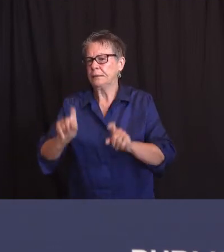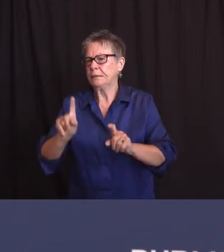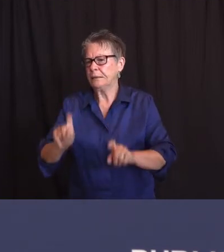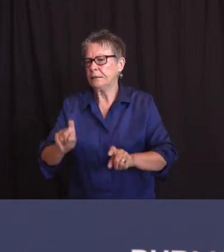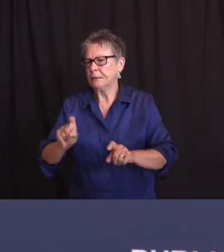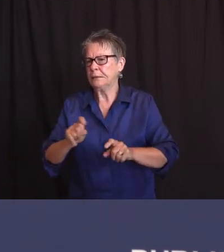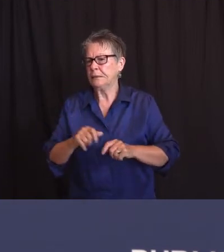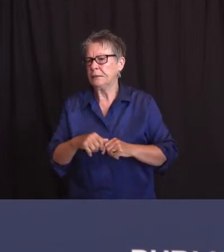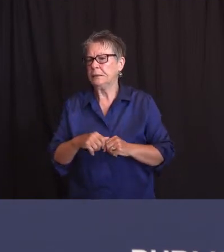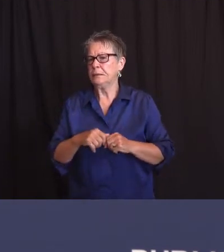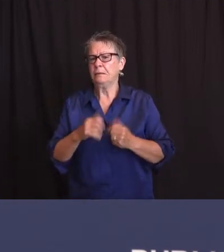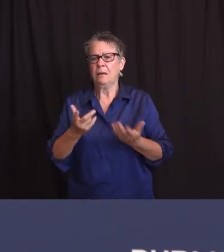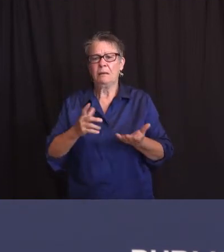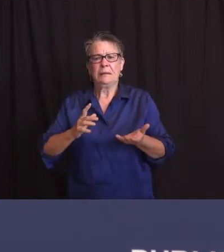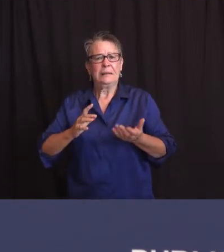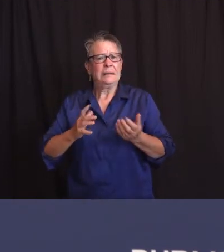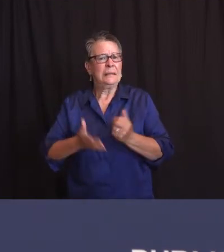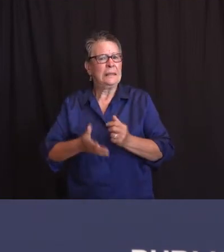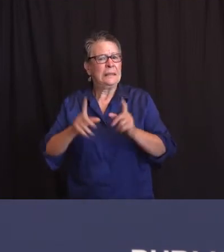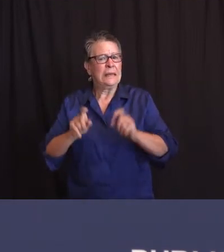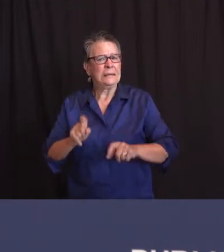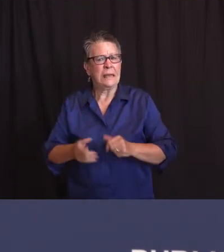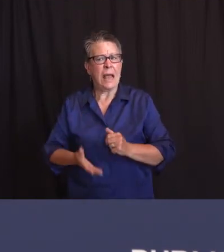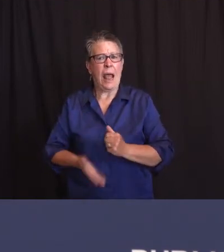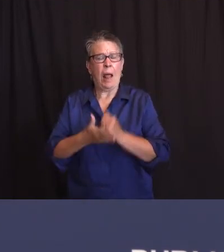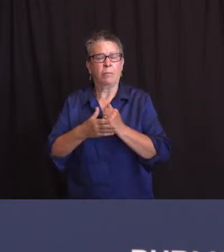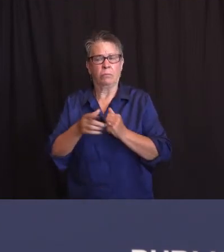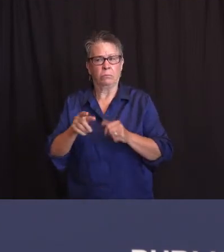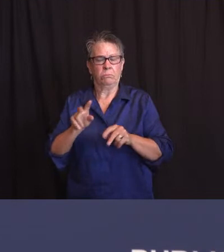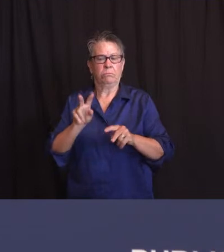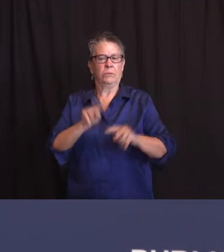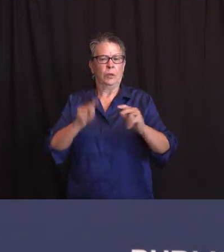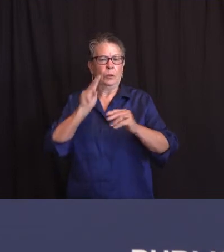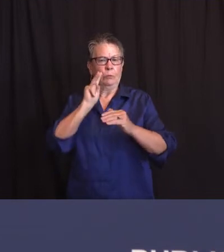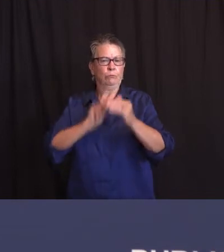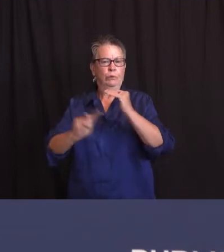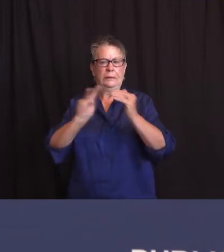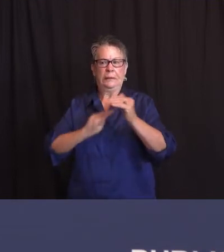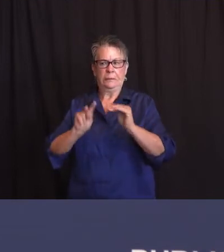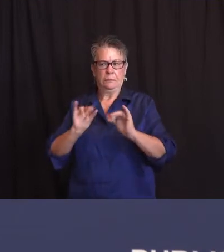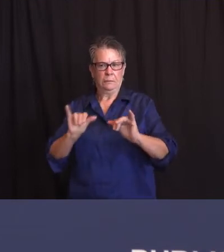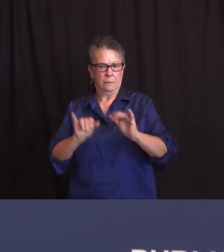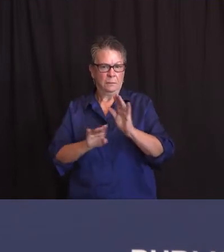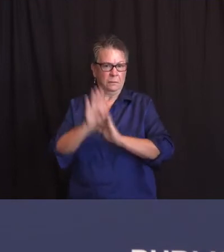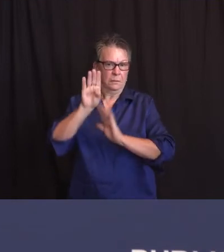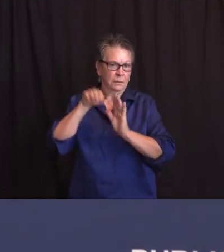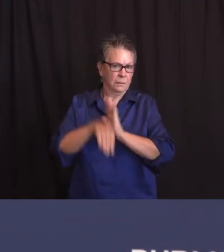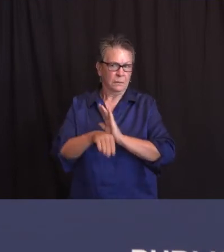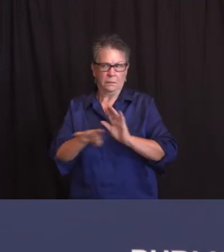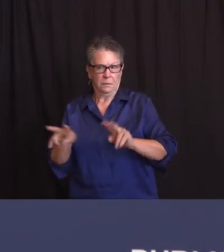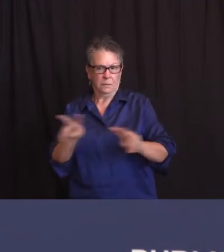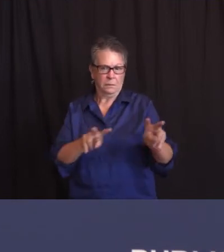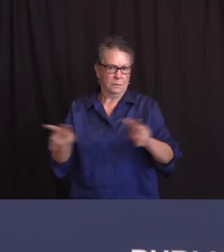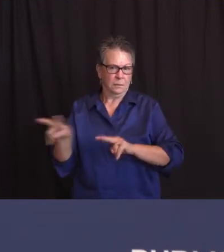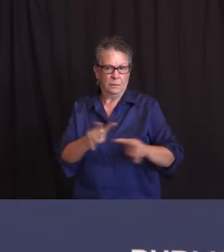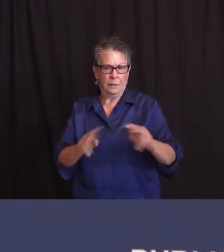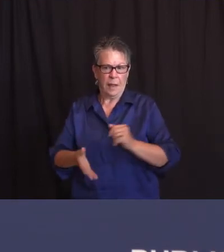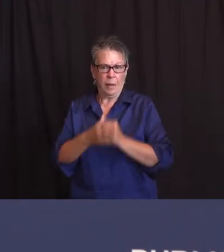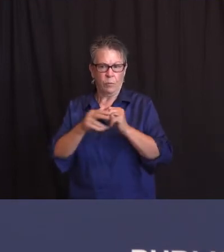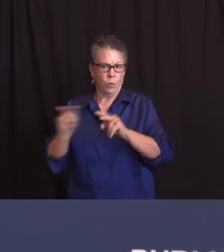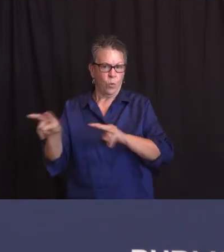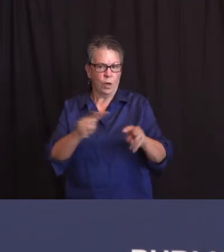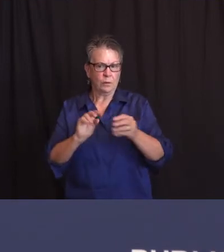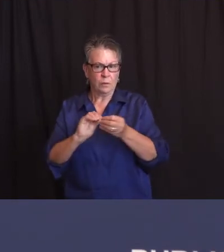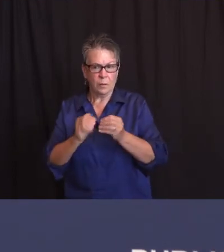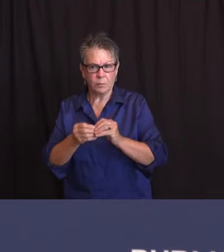in anticipating isolation of individuals that perhaps need to be isolated or